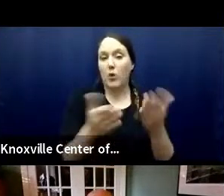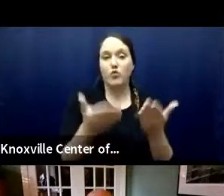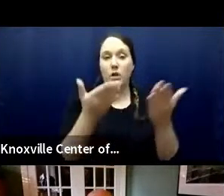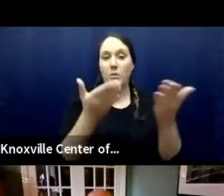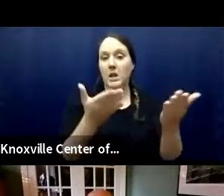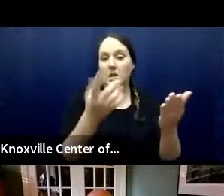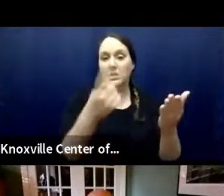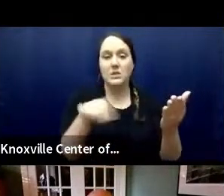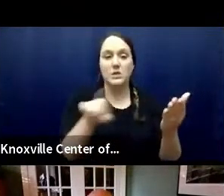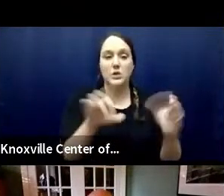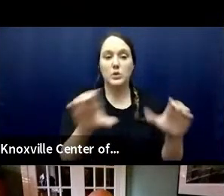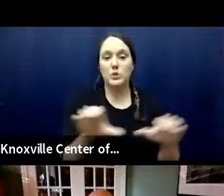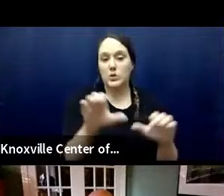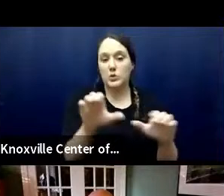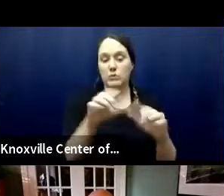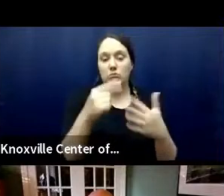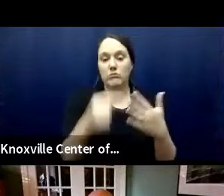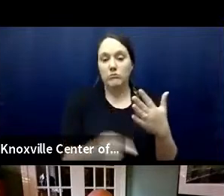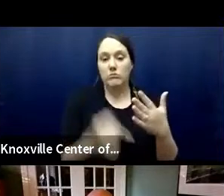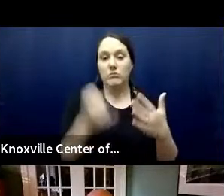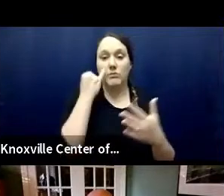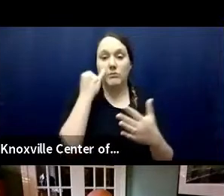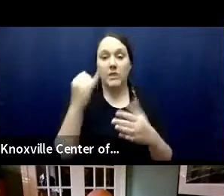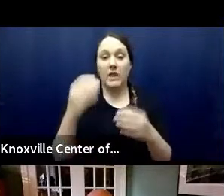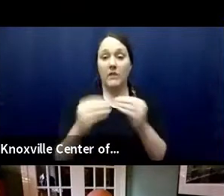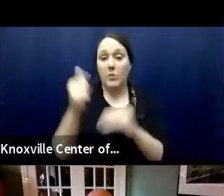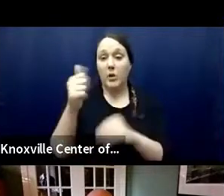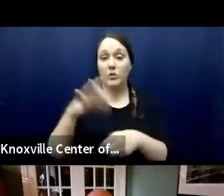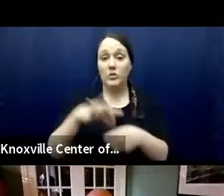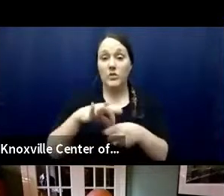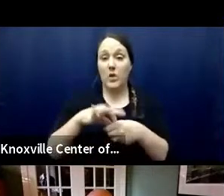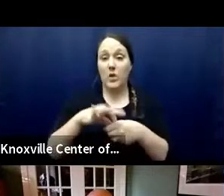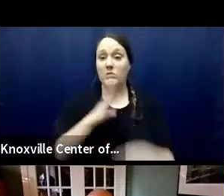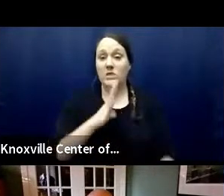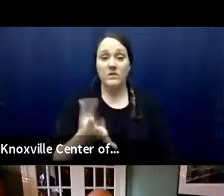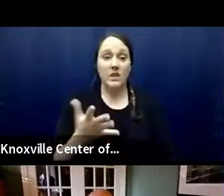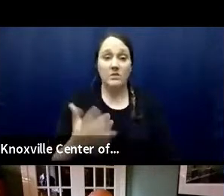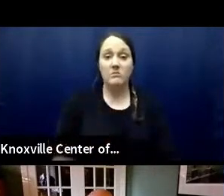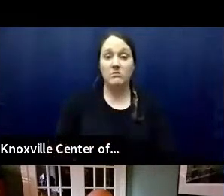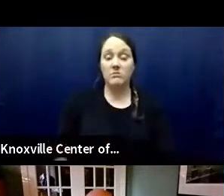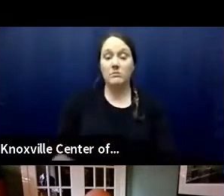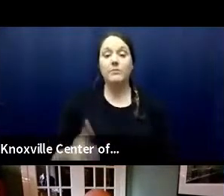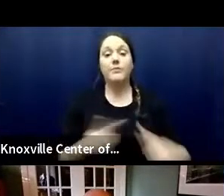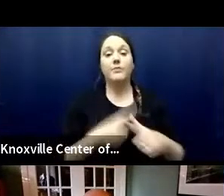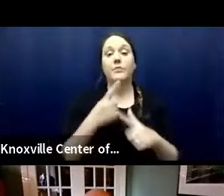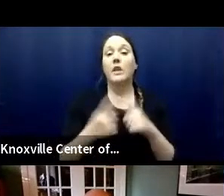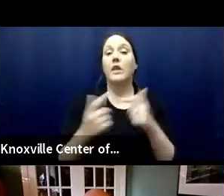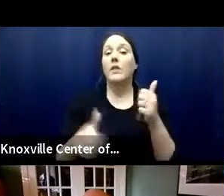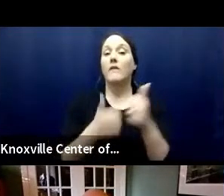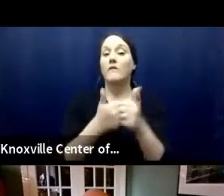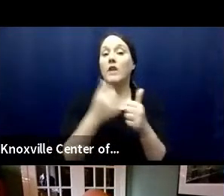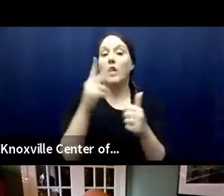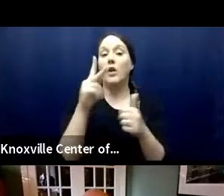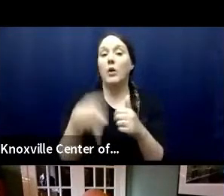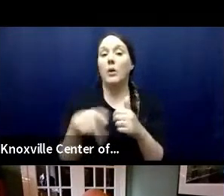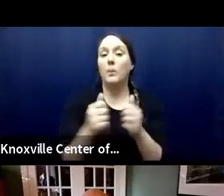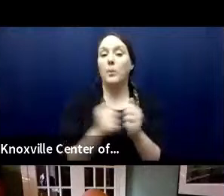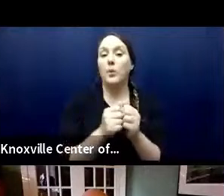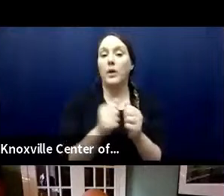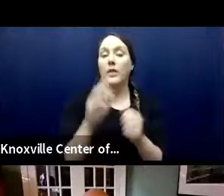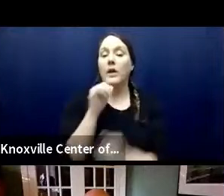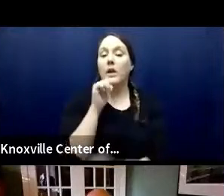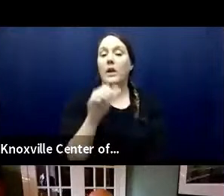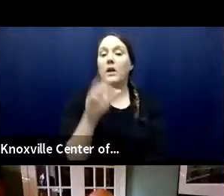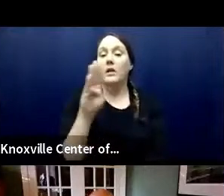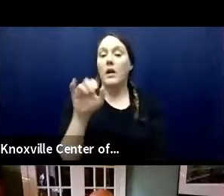this. If you get a majority vote, that's fine. And then follow it with if we wanted to follow it with a